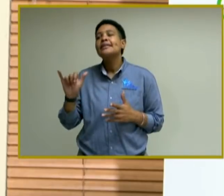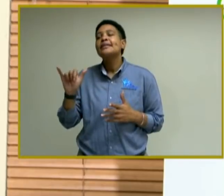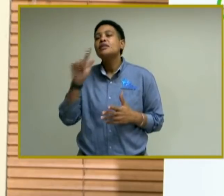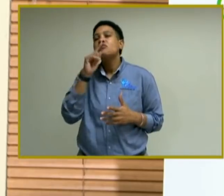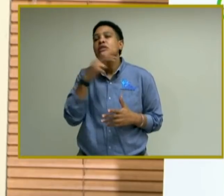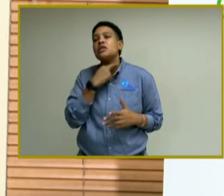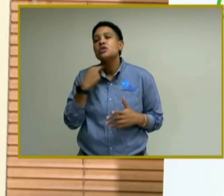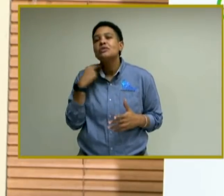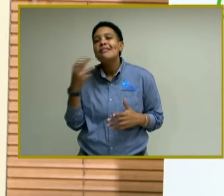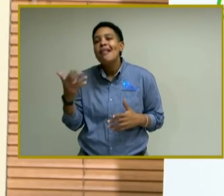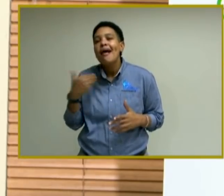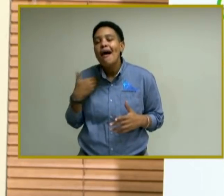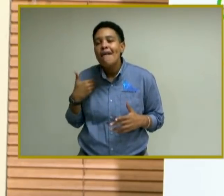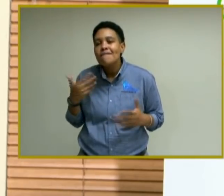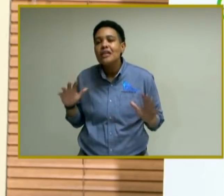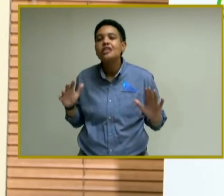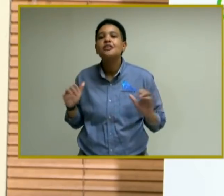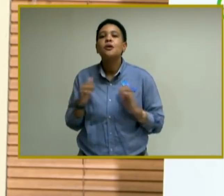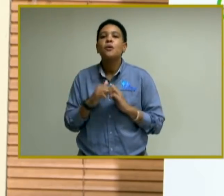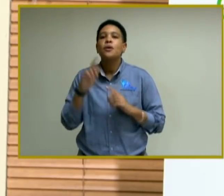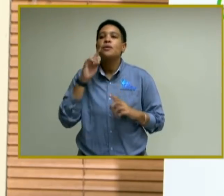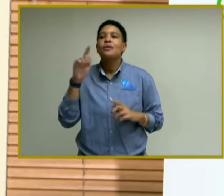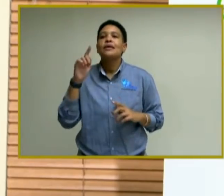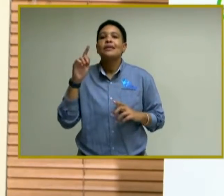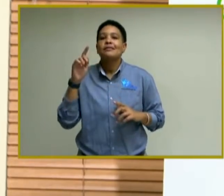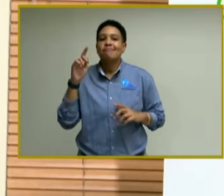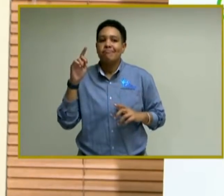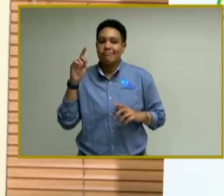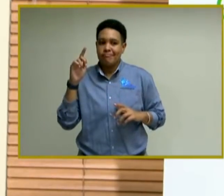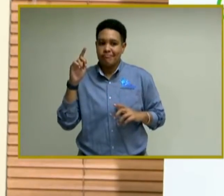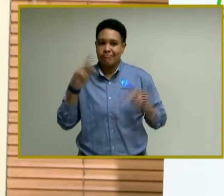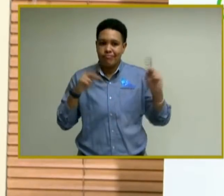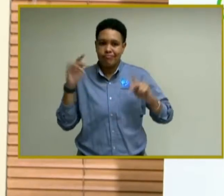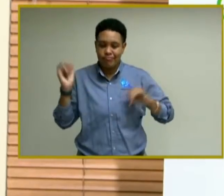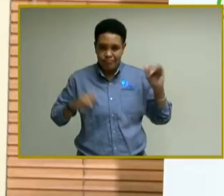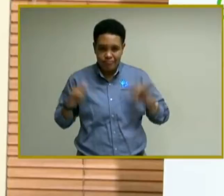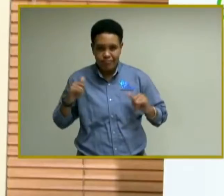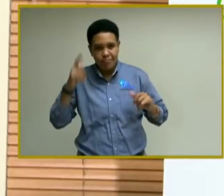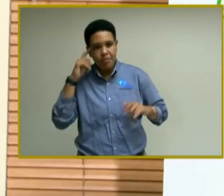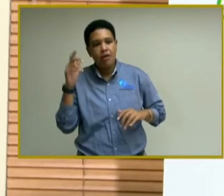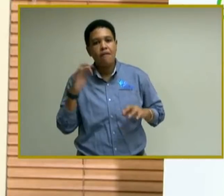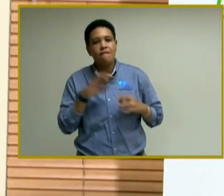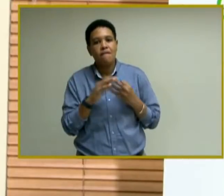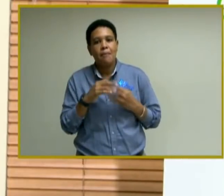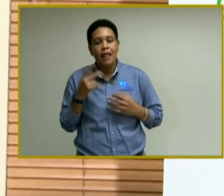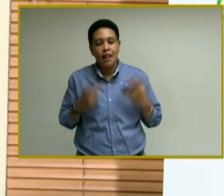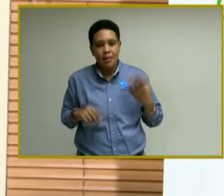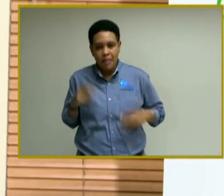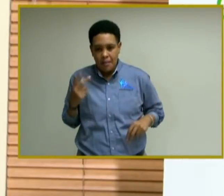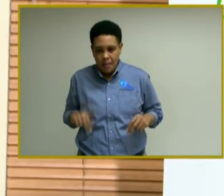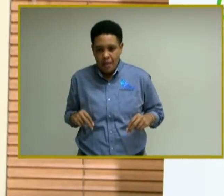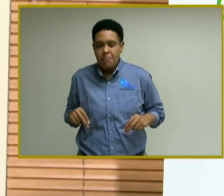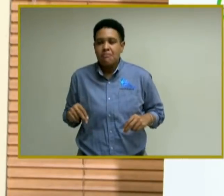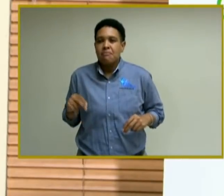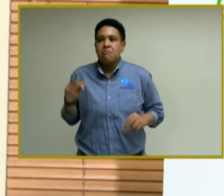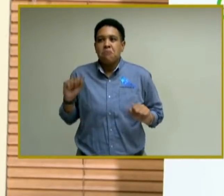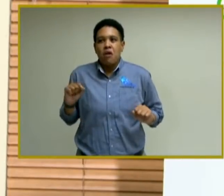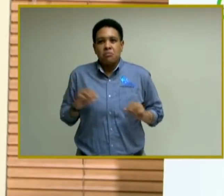is risks with importing cases because our loved ones are coming home, we must